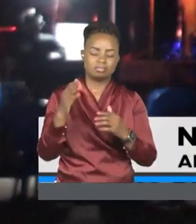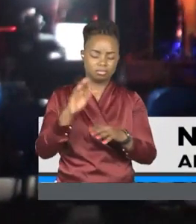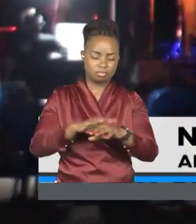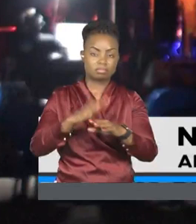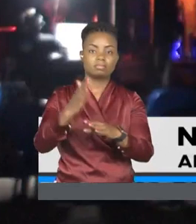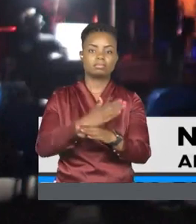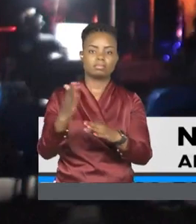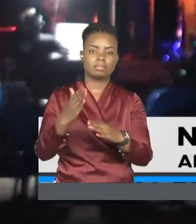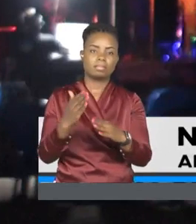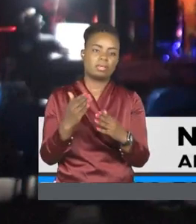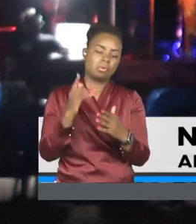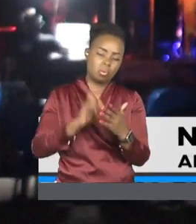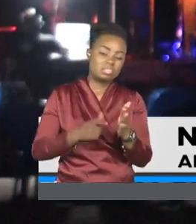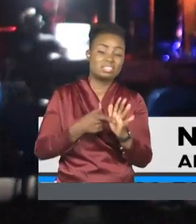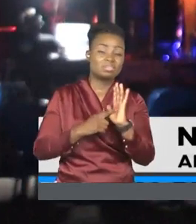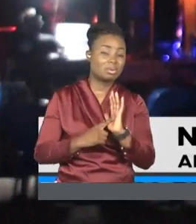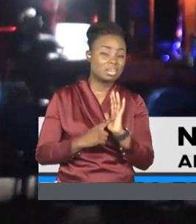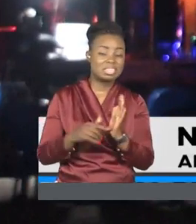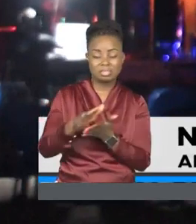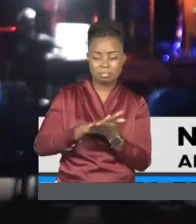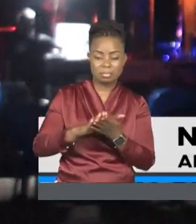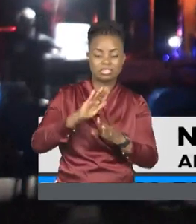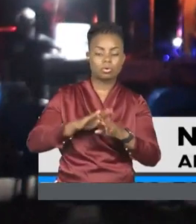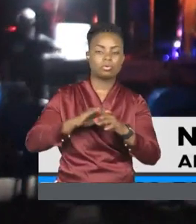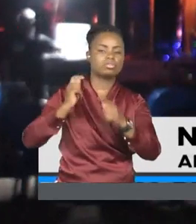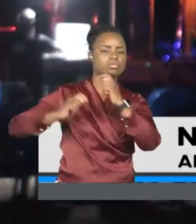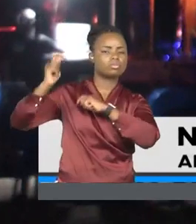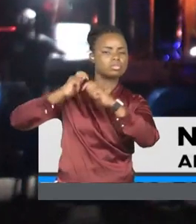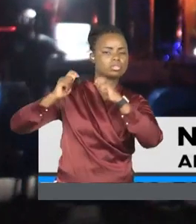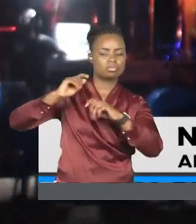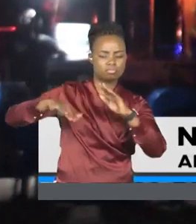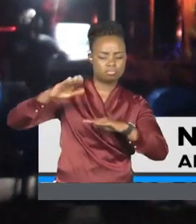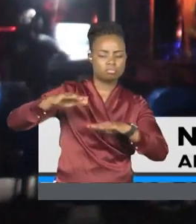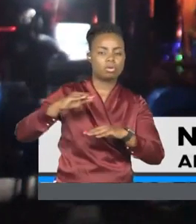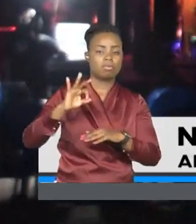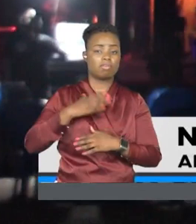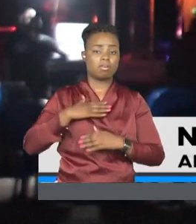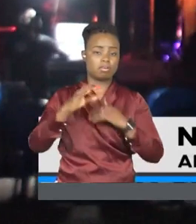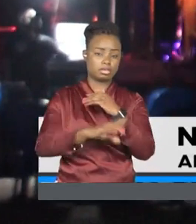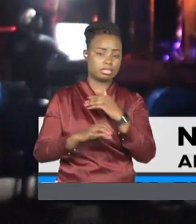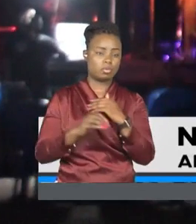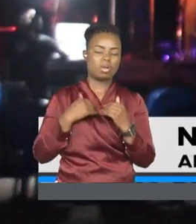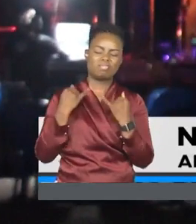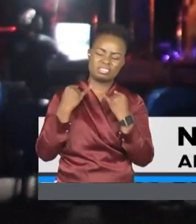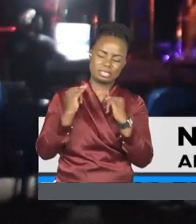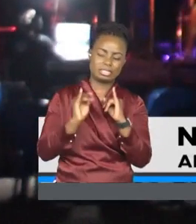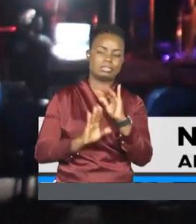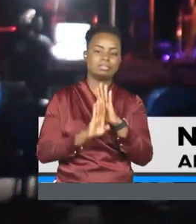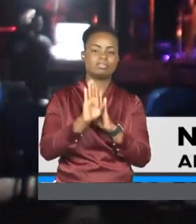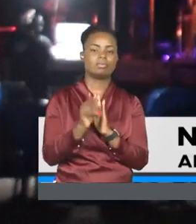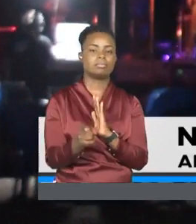The prerequisites are based on the traditional rhythms of our convents that we have tried to develop.